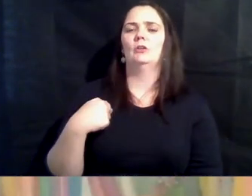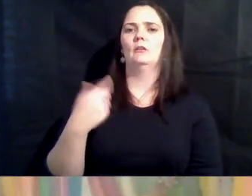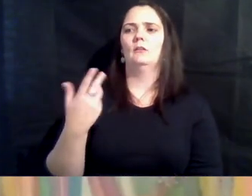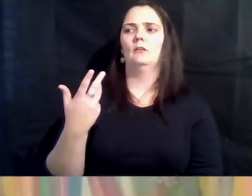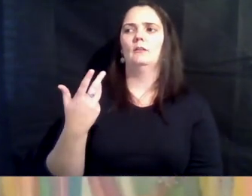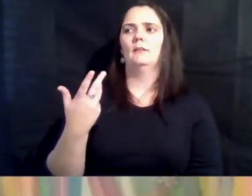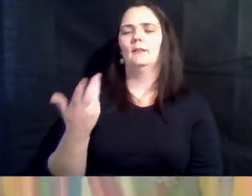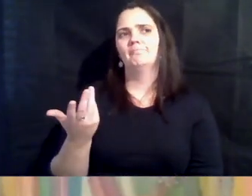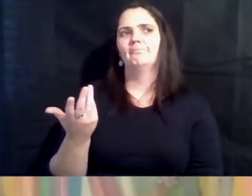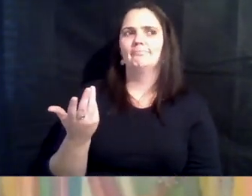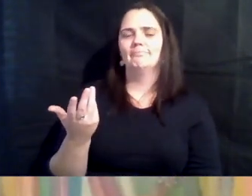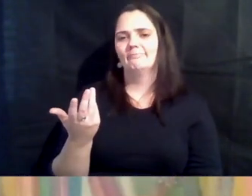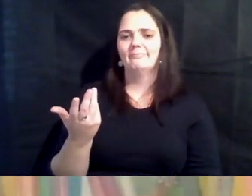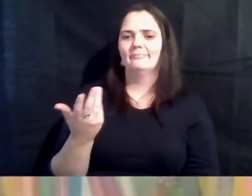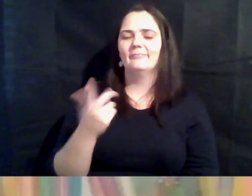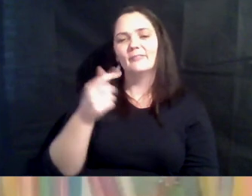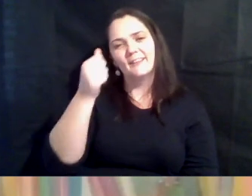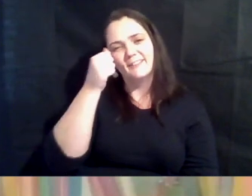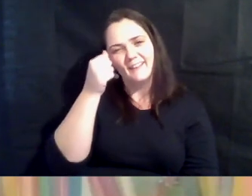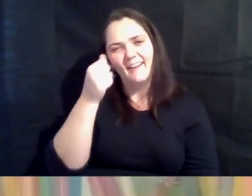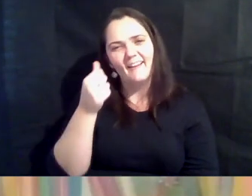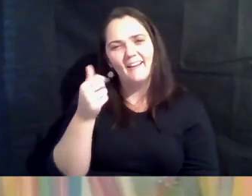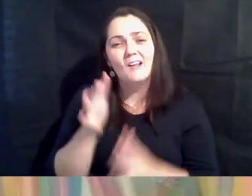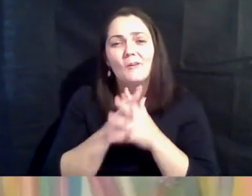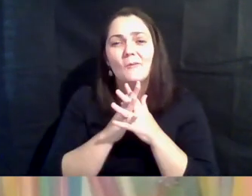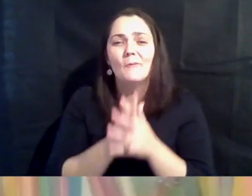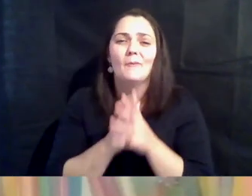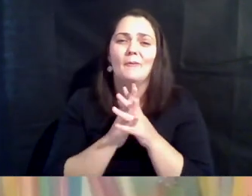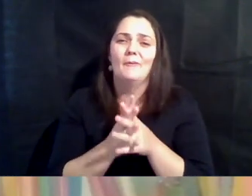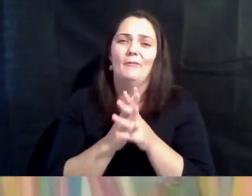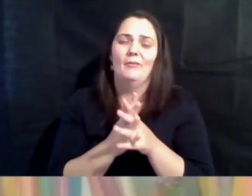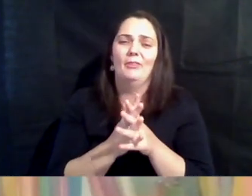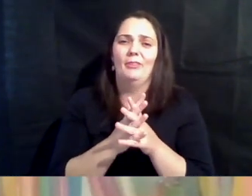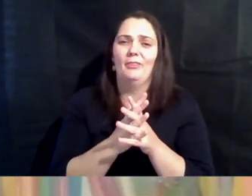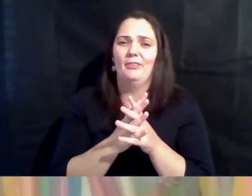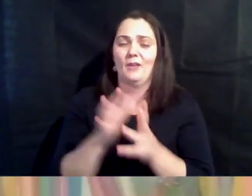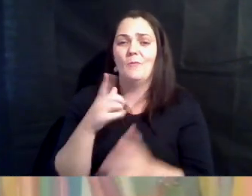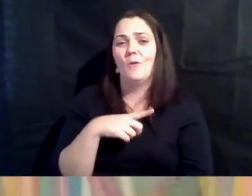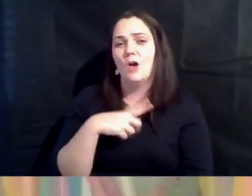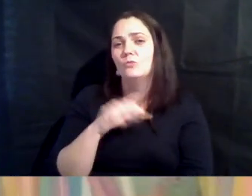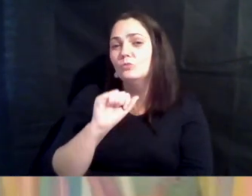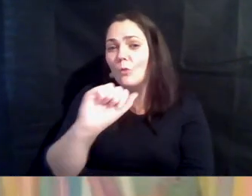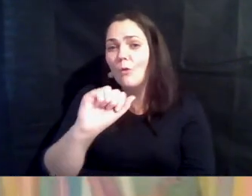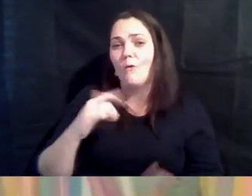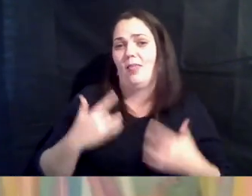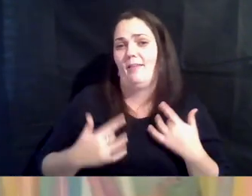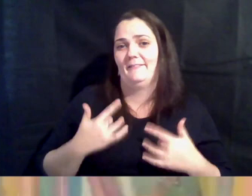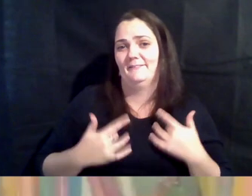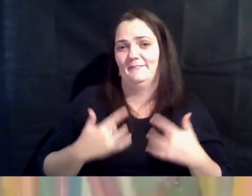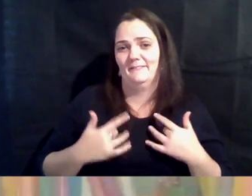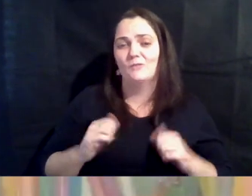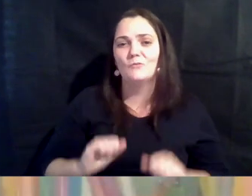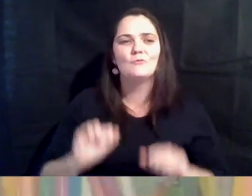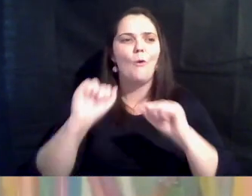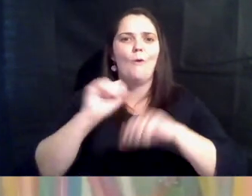like this, you can't underestimate the power of documenting your existence. Like your